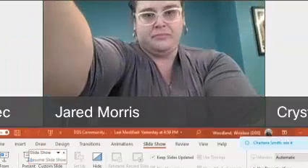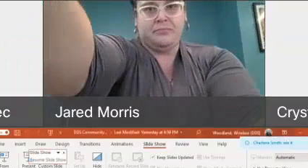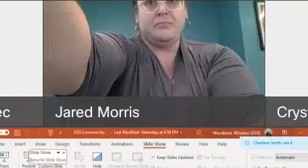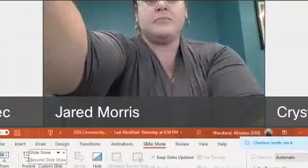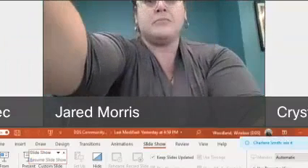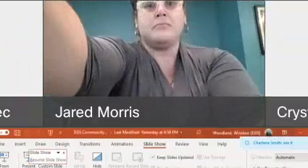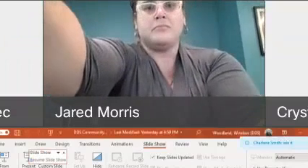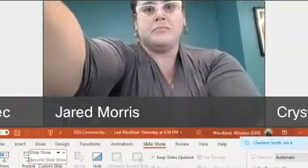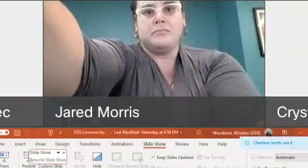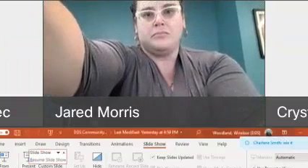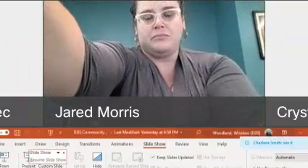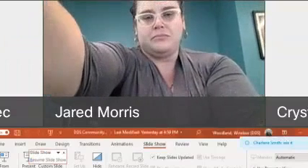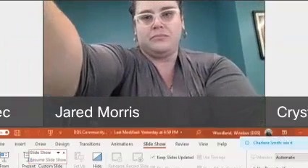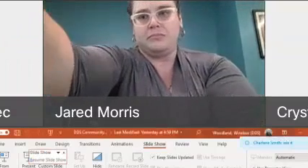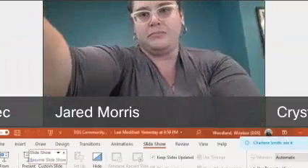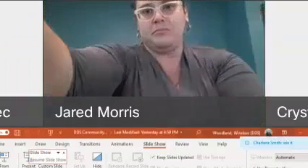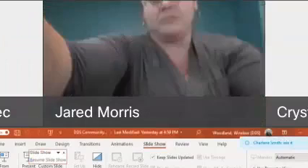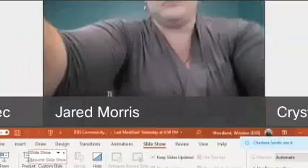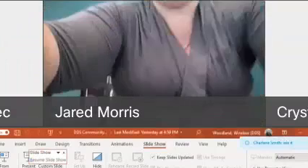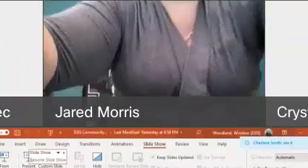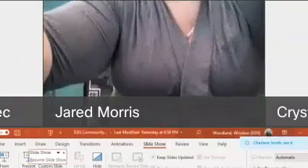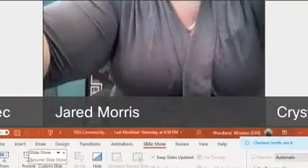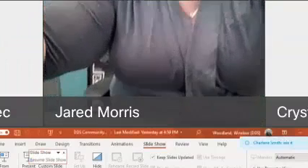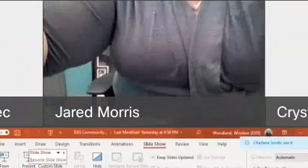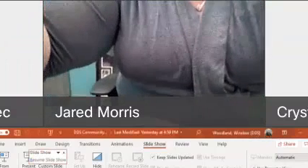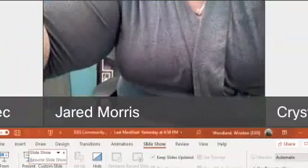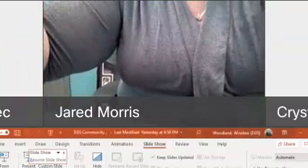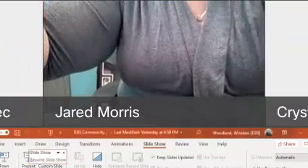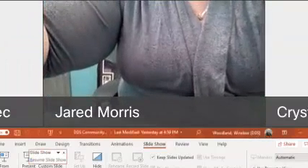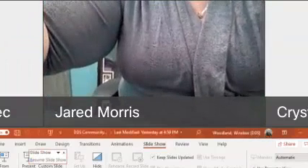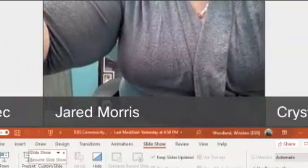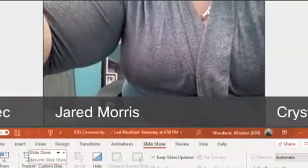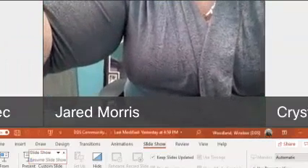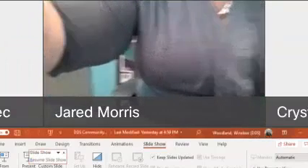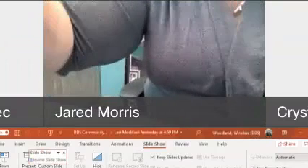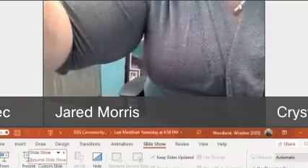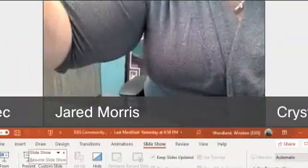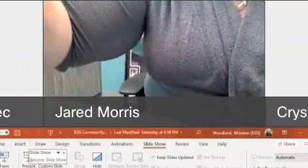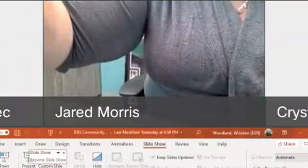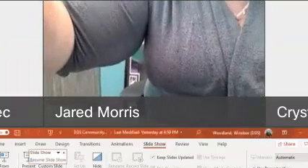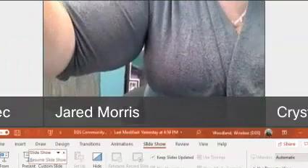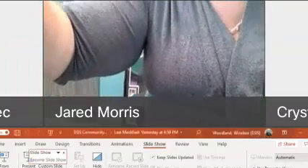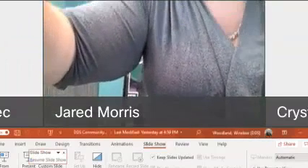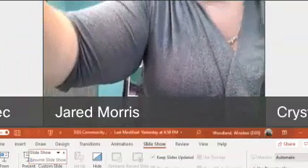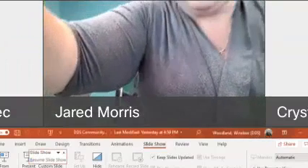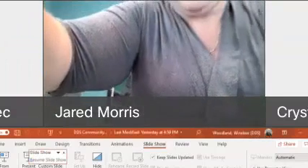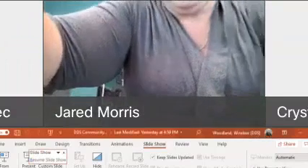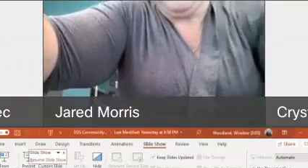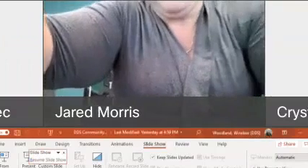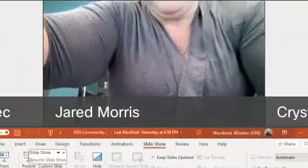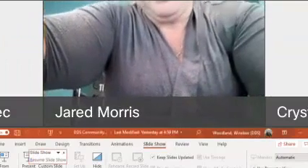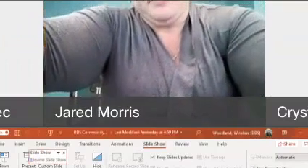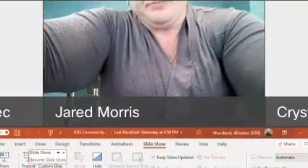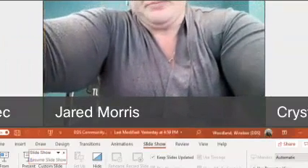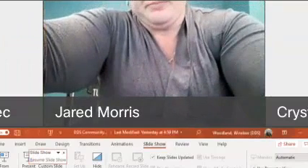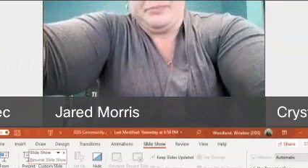presentation? We are. All right. So, as of today, we